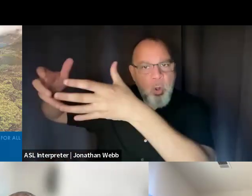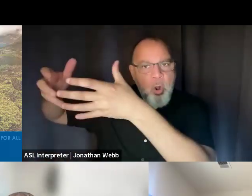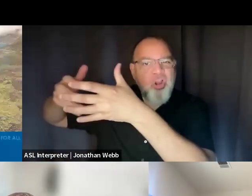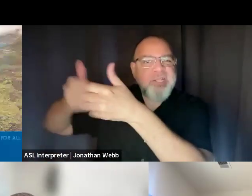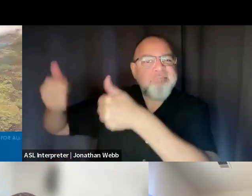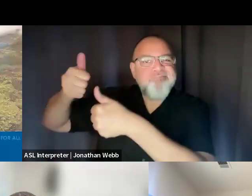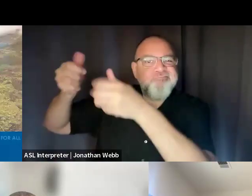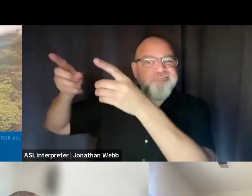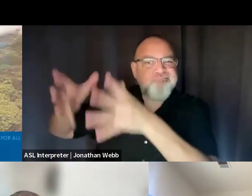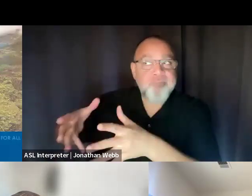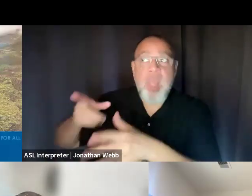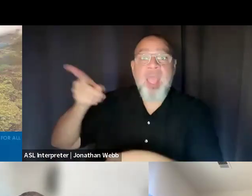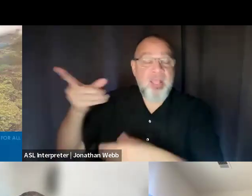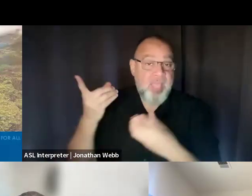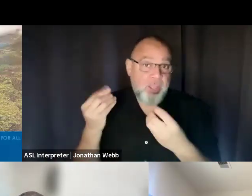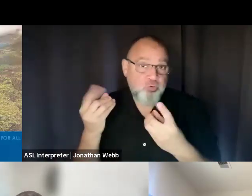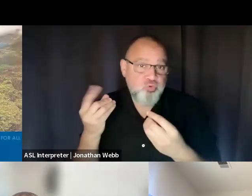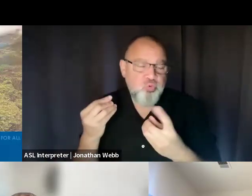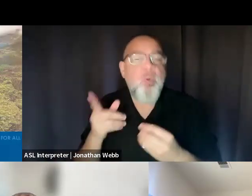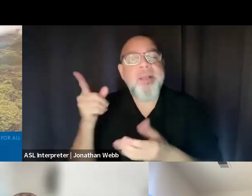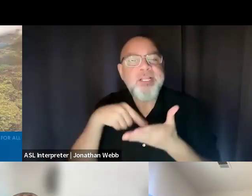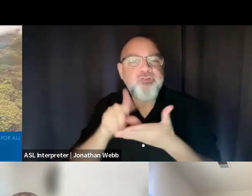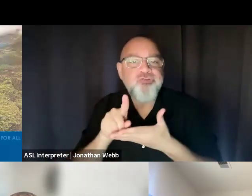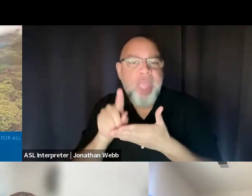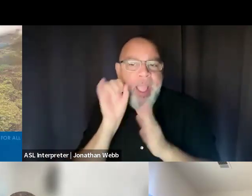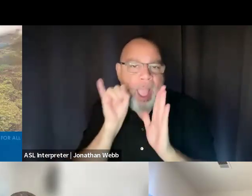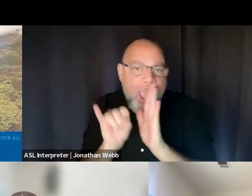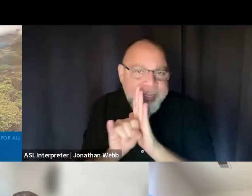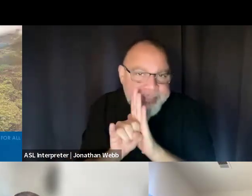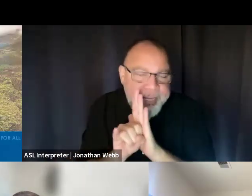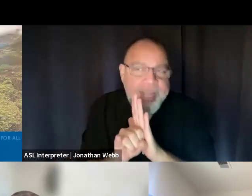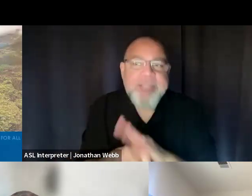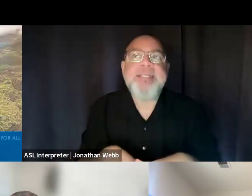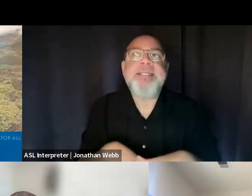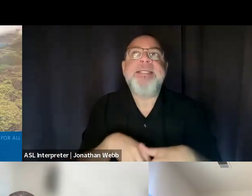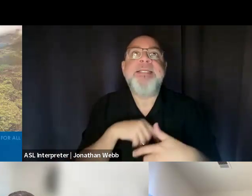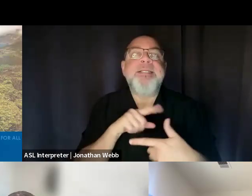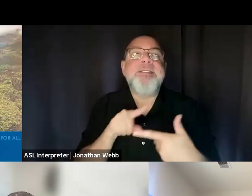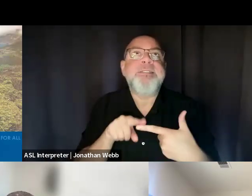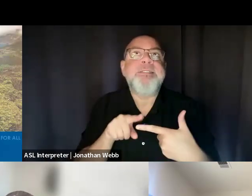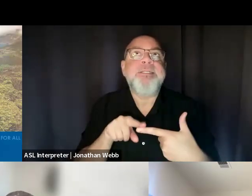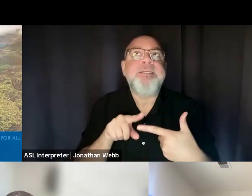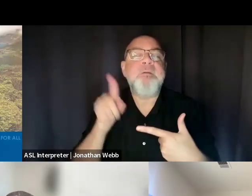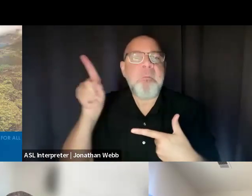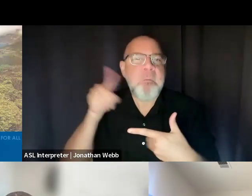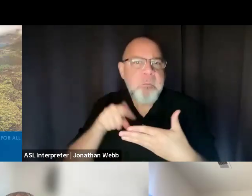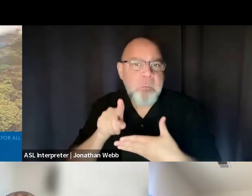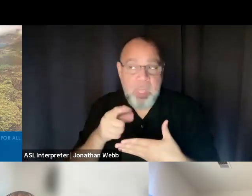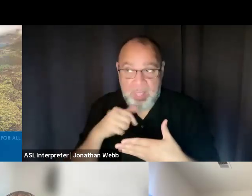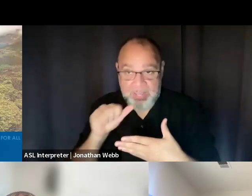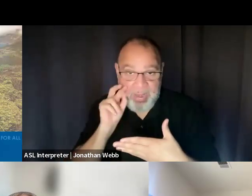it, and they're doing a couple things. They're doing an identity check. They're seeing, can I check their enrollment through a